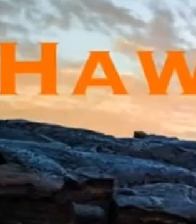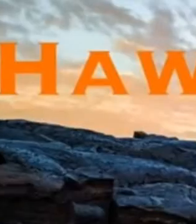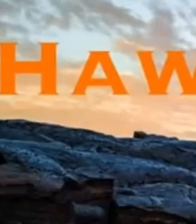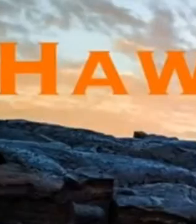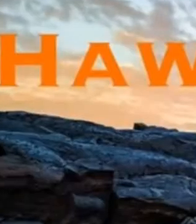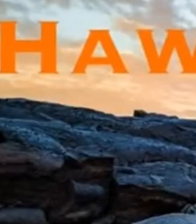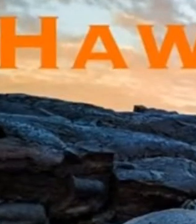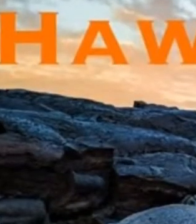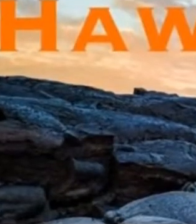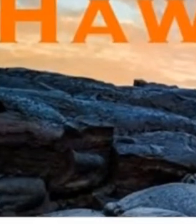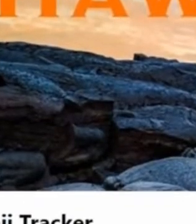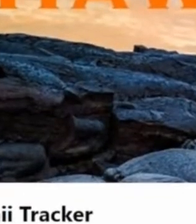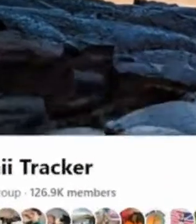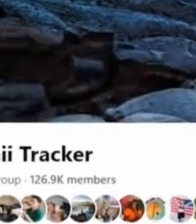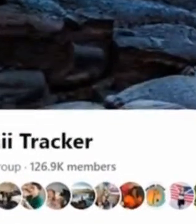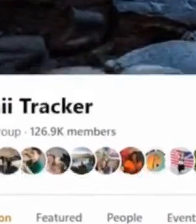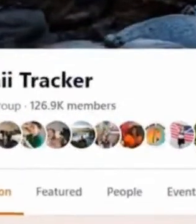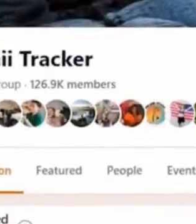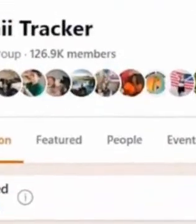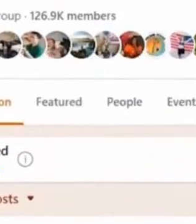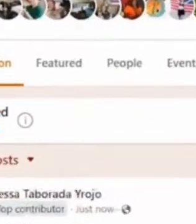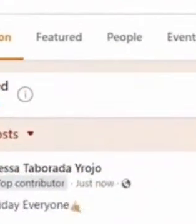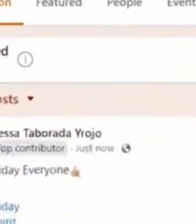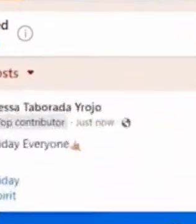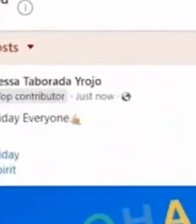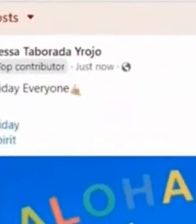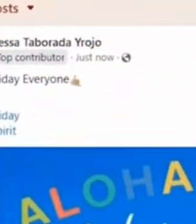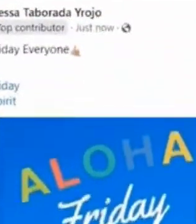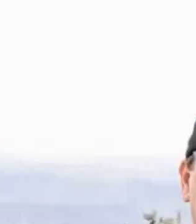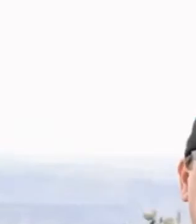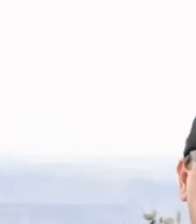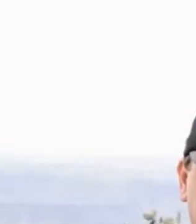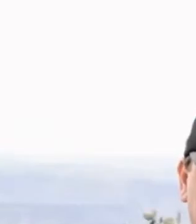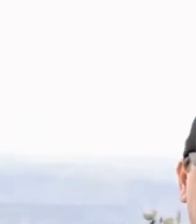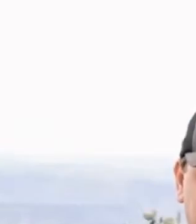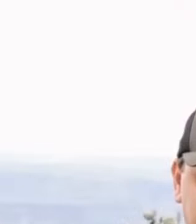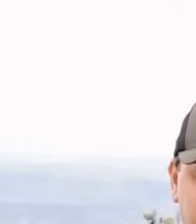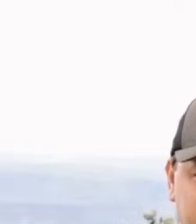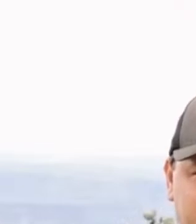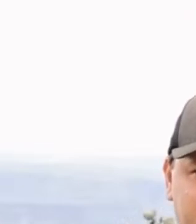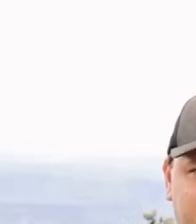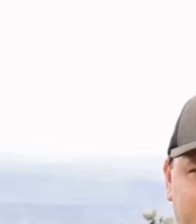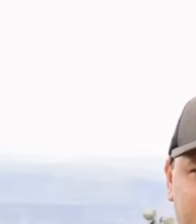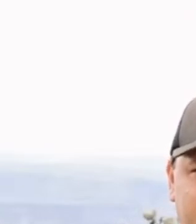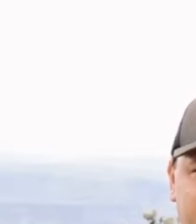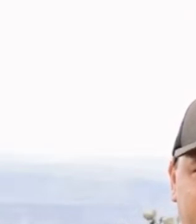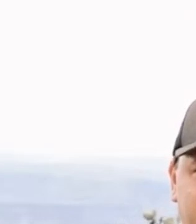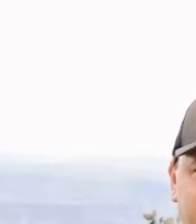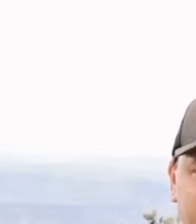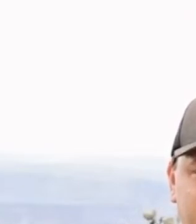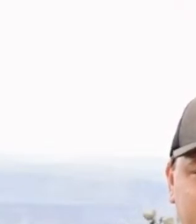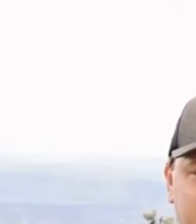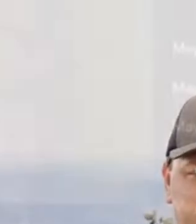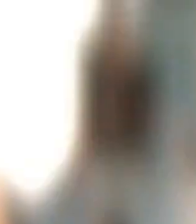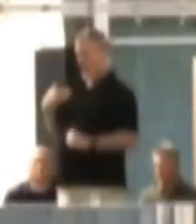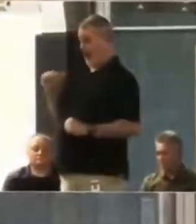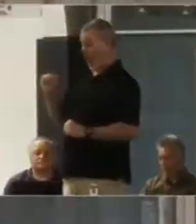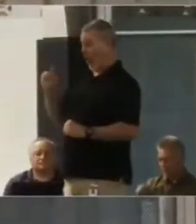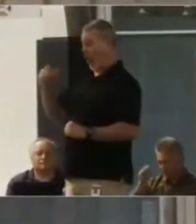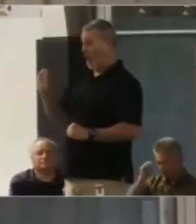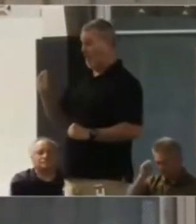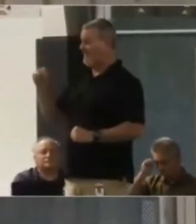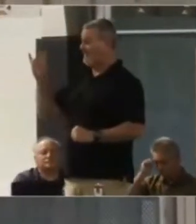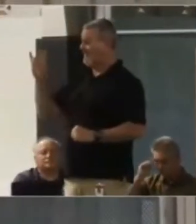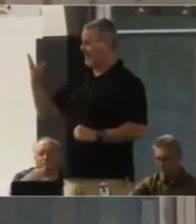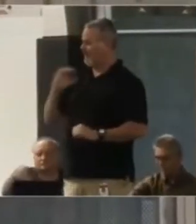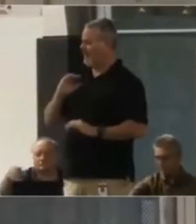media. So the way the two programs work together is that the social media networks end up being a distribution pathway for all the information. And having that network